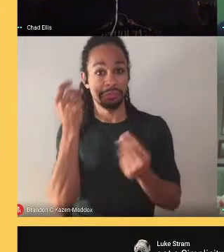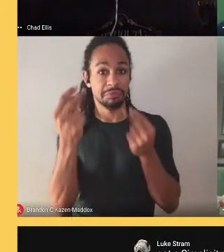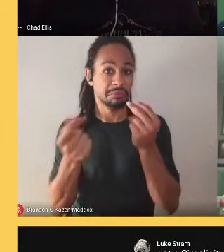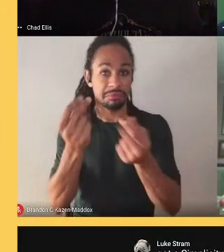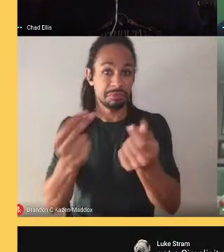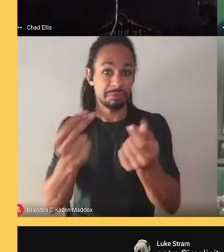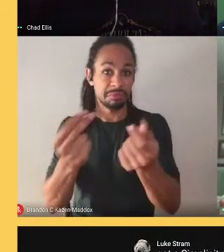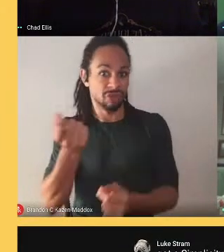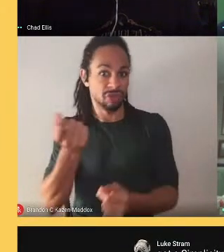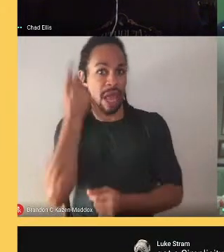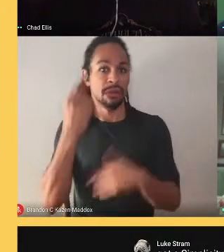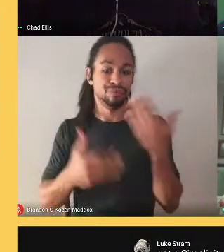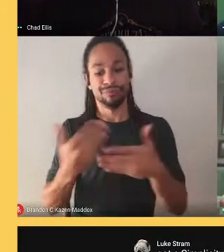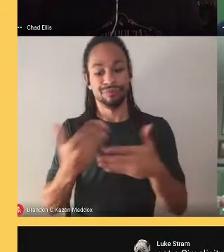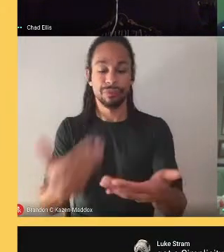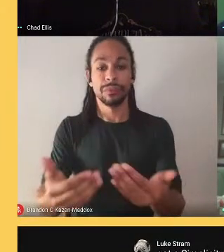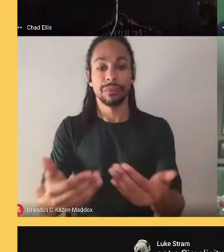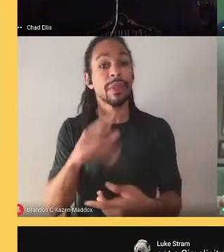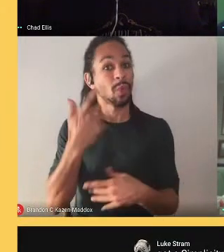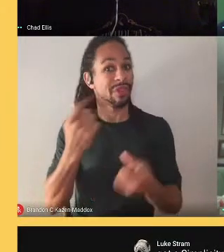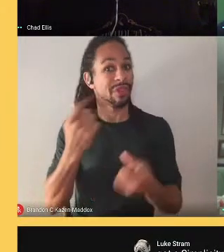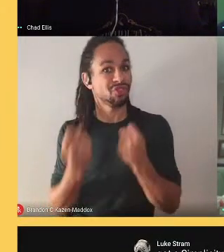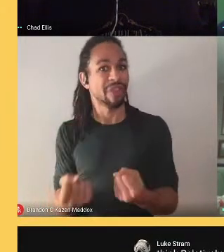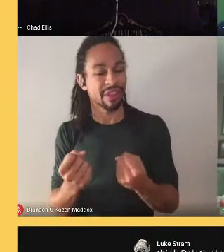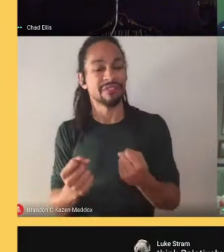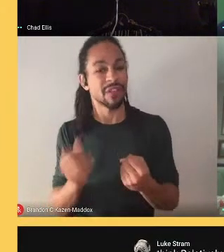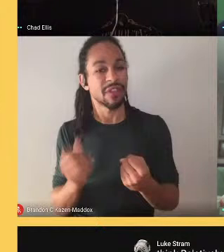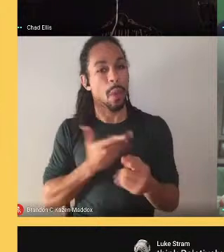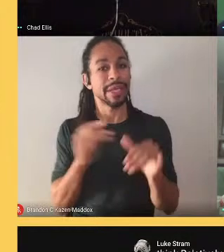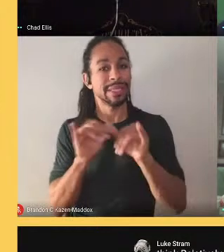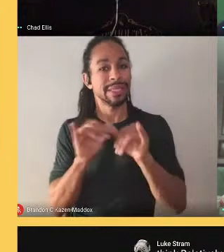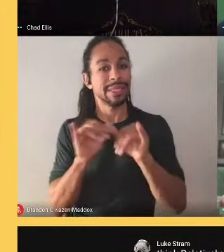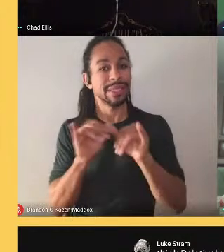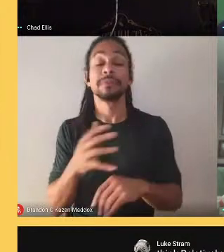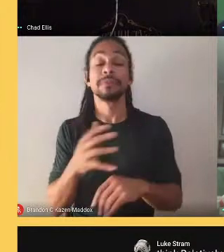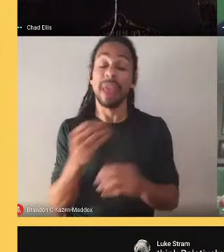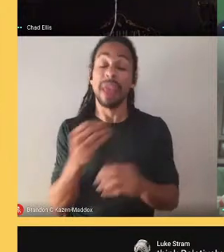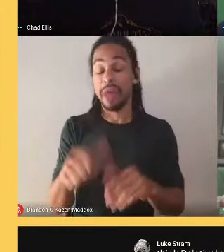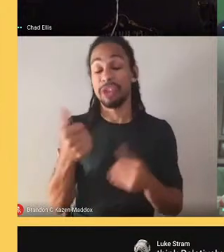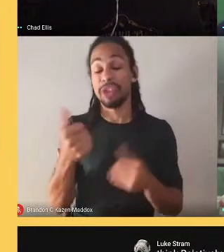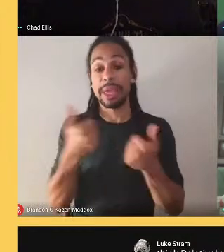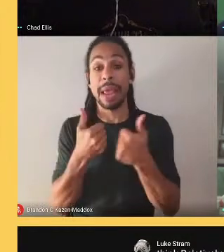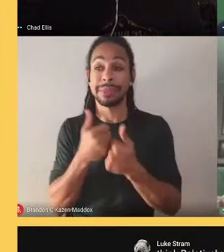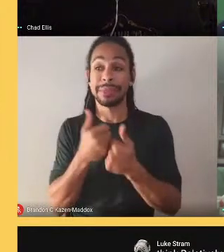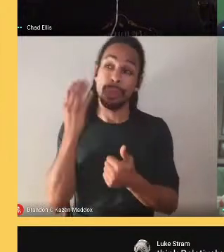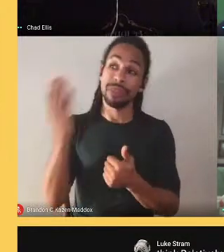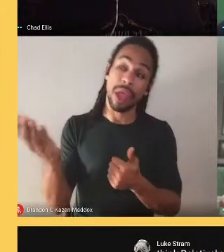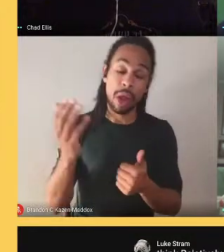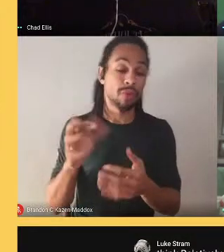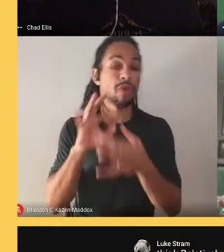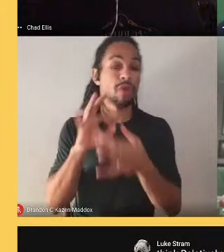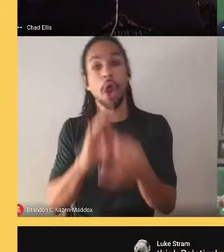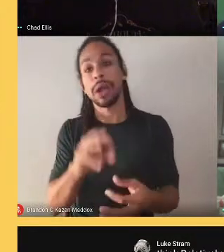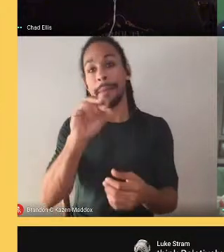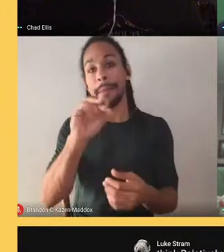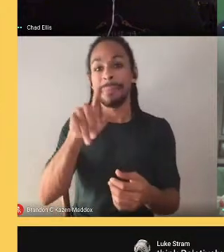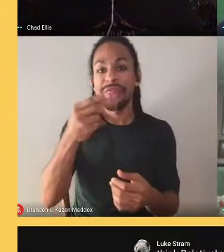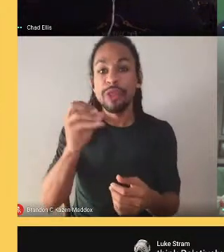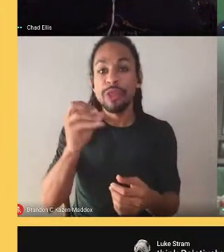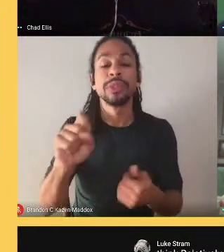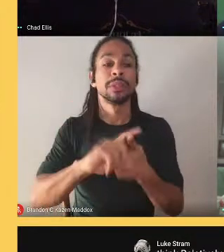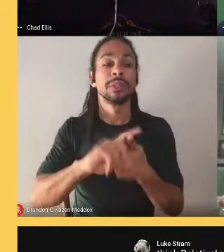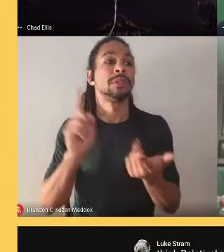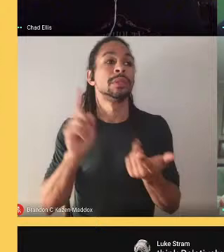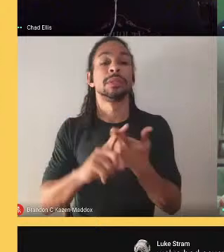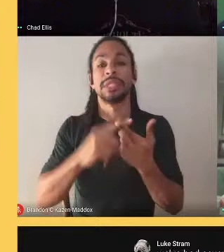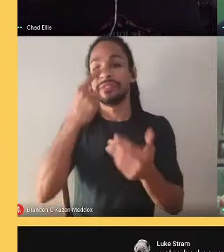other games out there, like, you know, even in that context of mythos investigation, you know, there's stuff like Cthulhu Dark